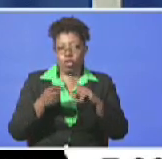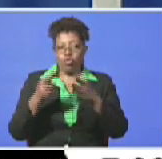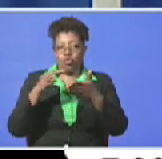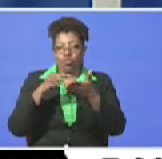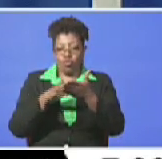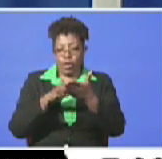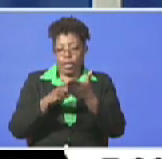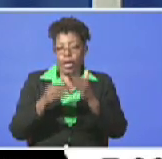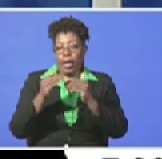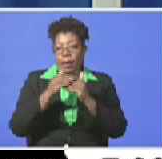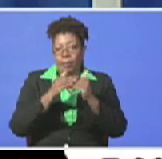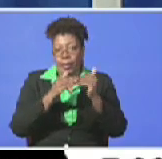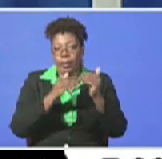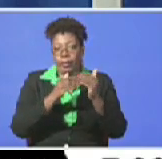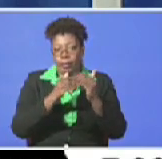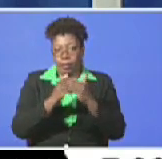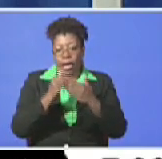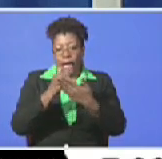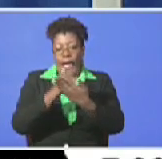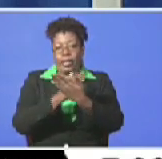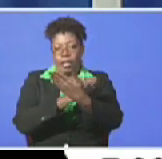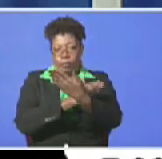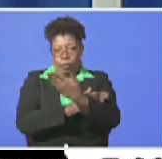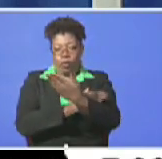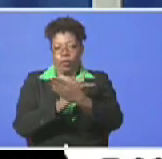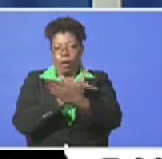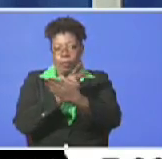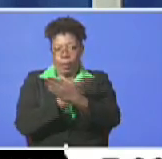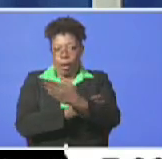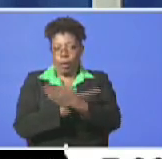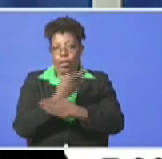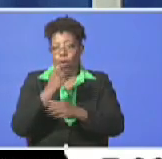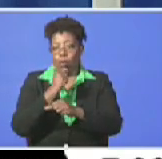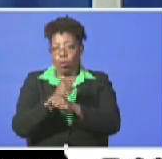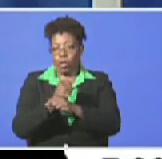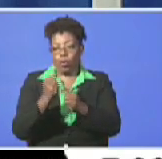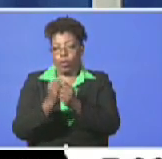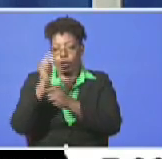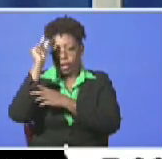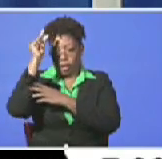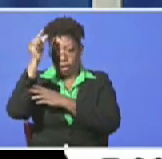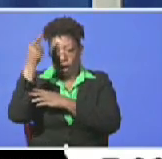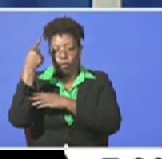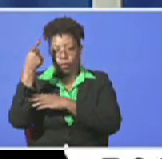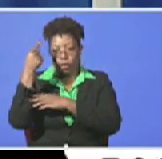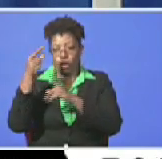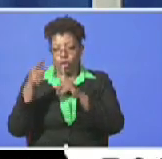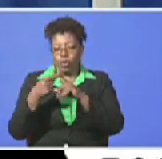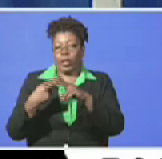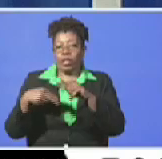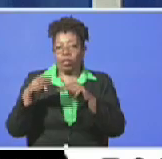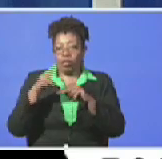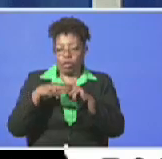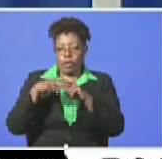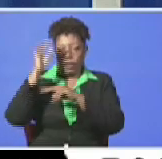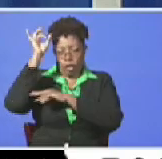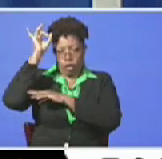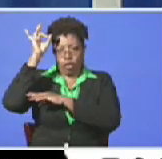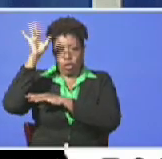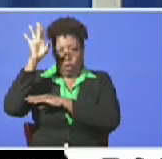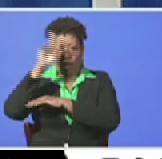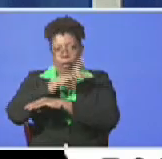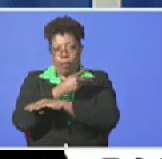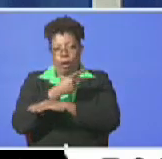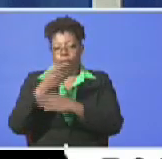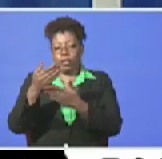and improve transmission. BPL officials are also working with the government and consultants to increase solar penetration for